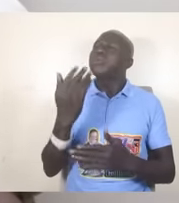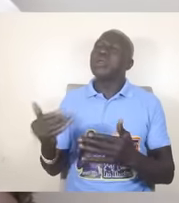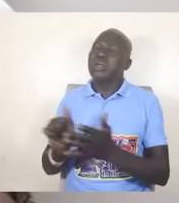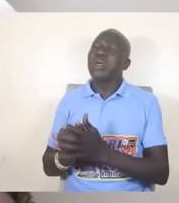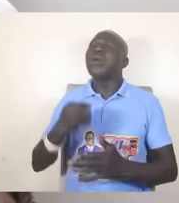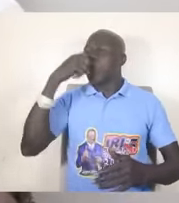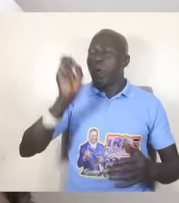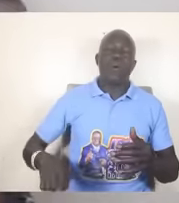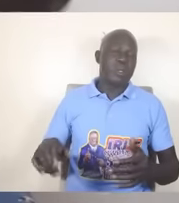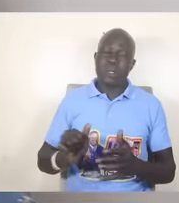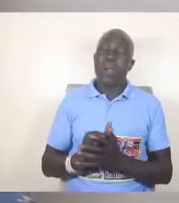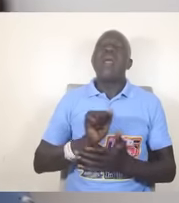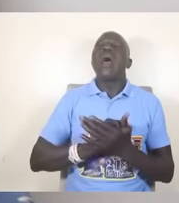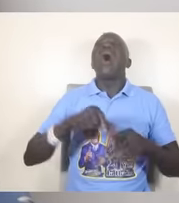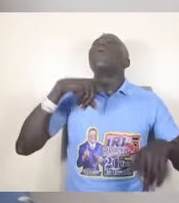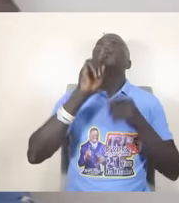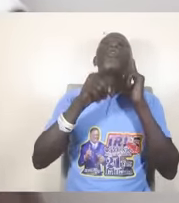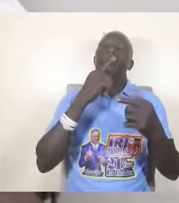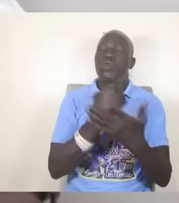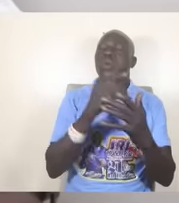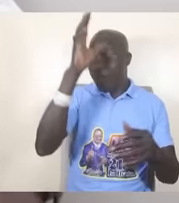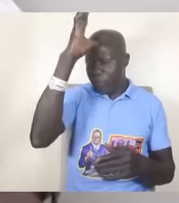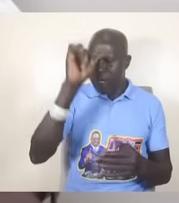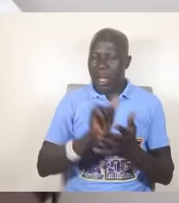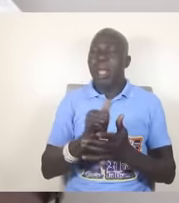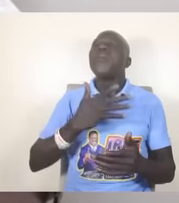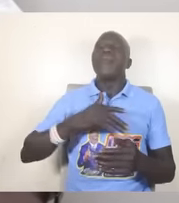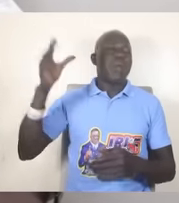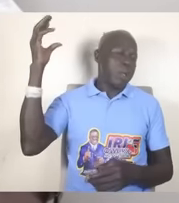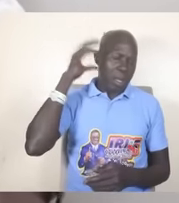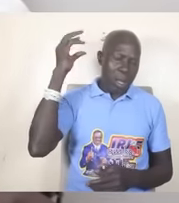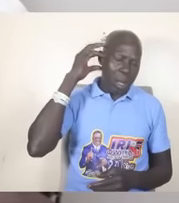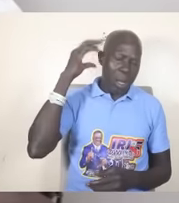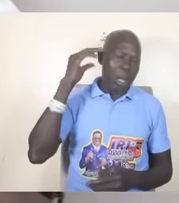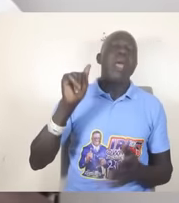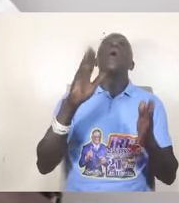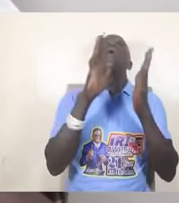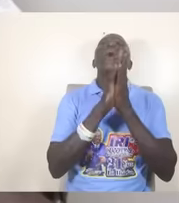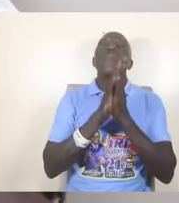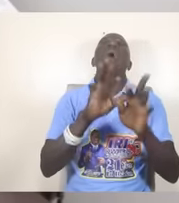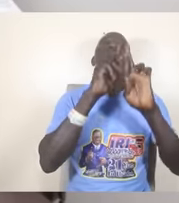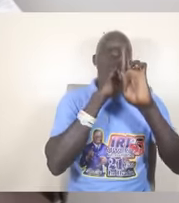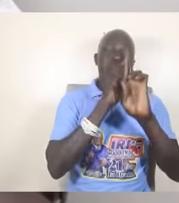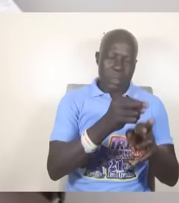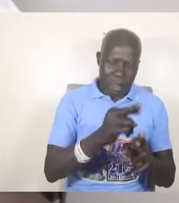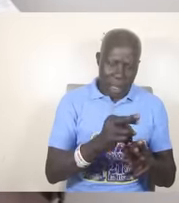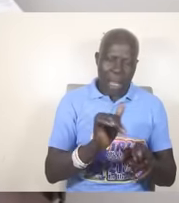at what's like it's about. And I talk to my father. And the father I have had. Prayer is always answered.